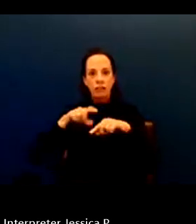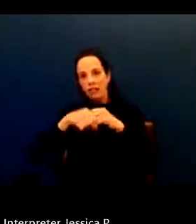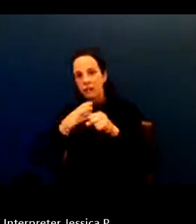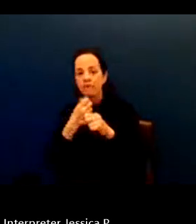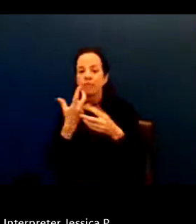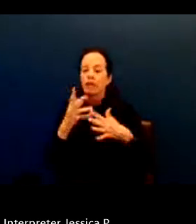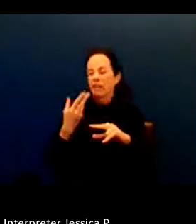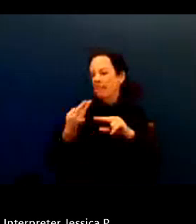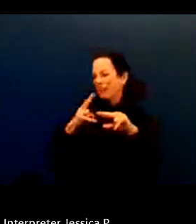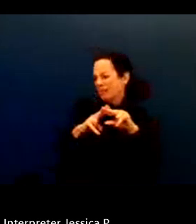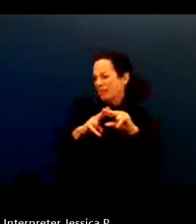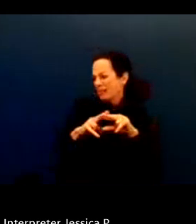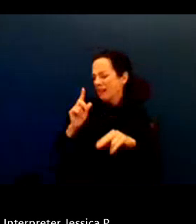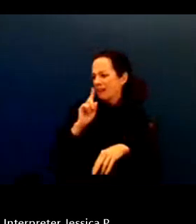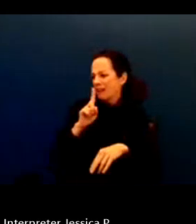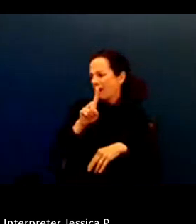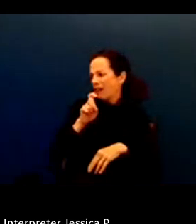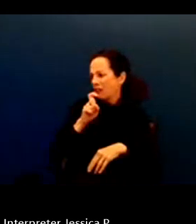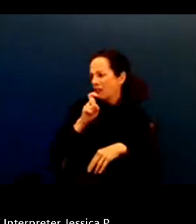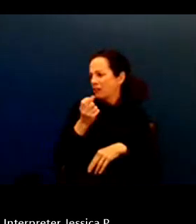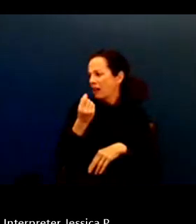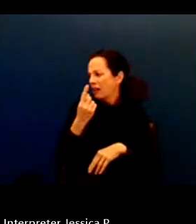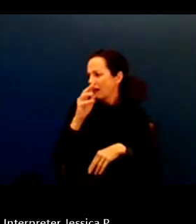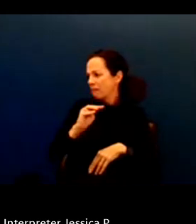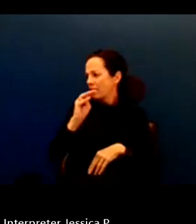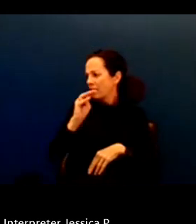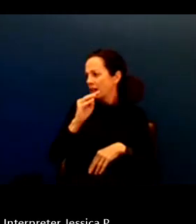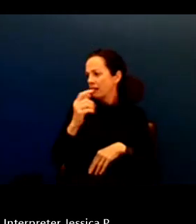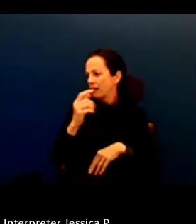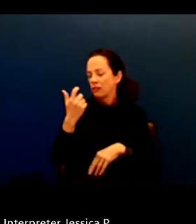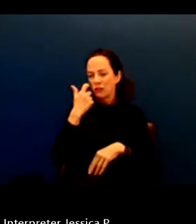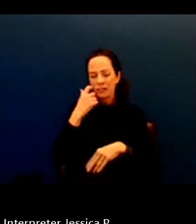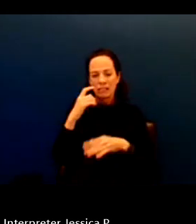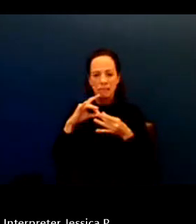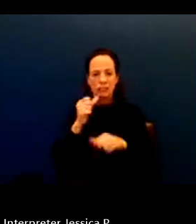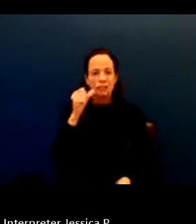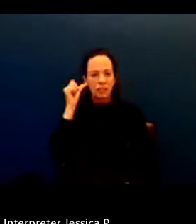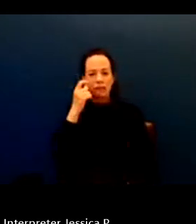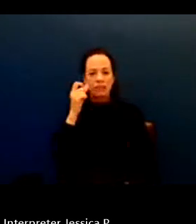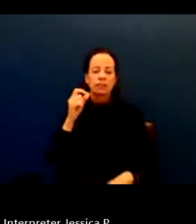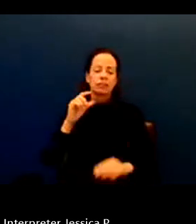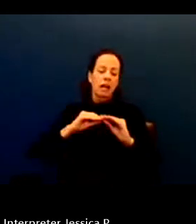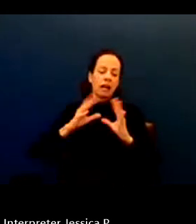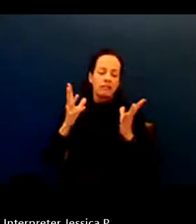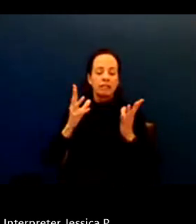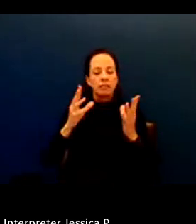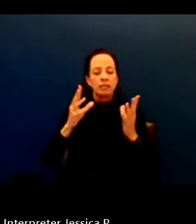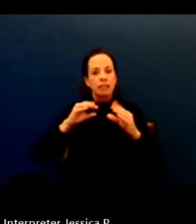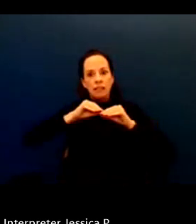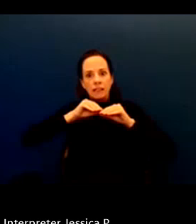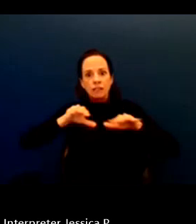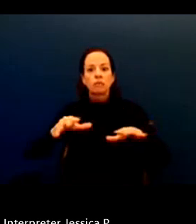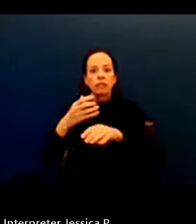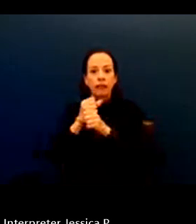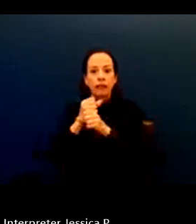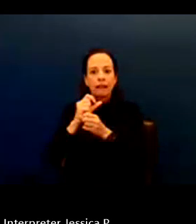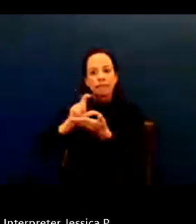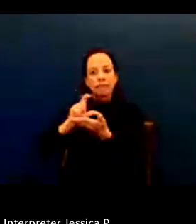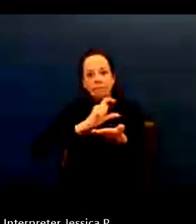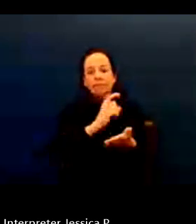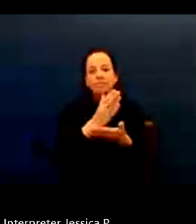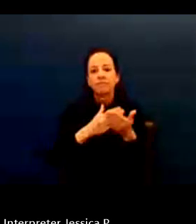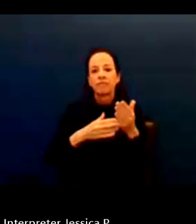I think 111 million, as Keith mentioned yesterday, because of August redistribution. We're receiving bid savings at a very